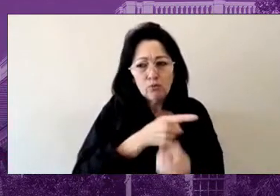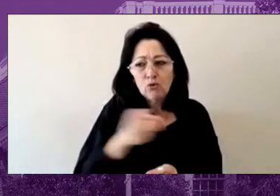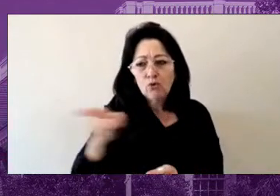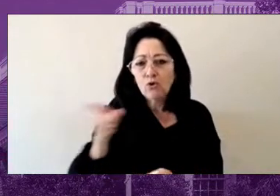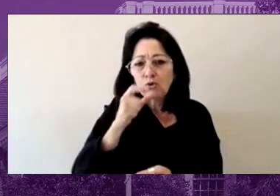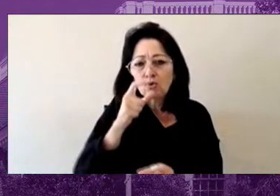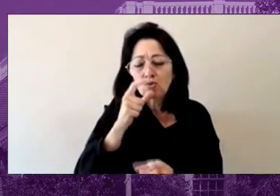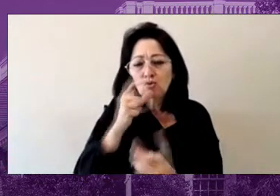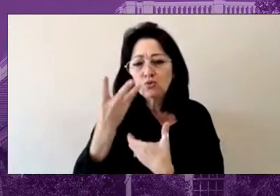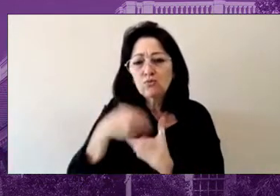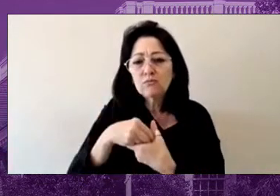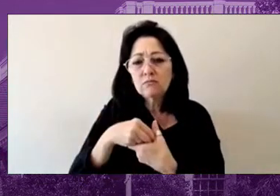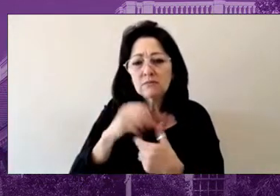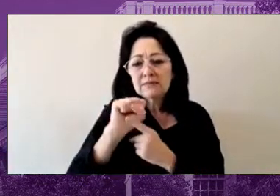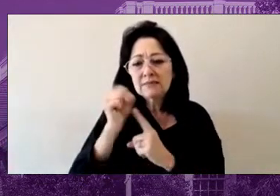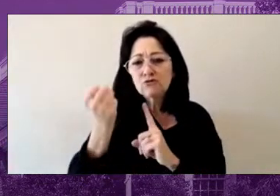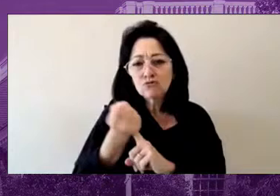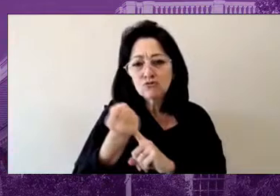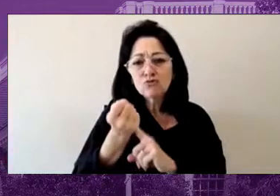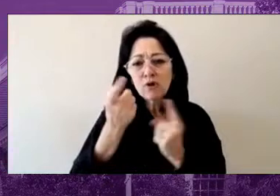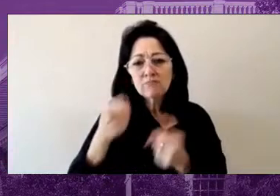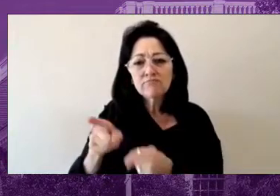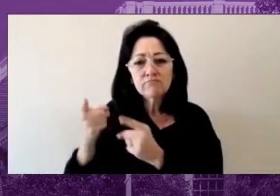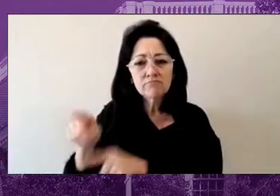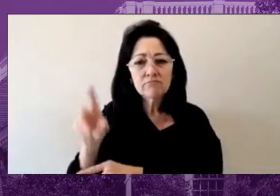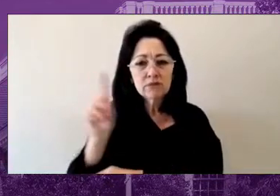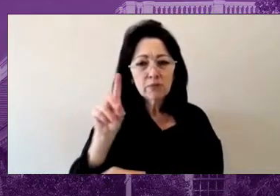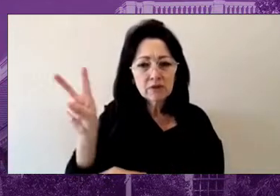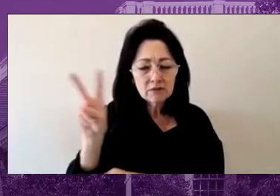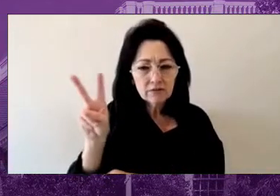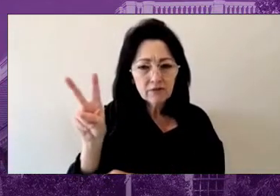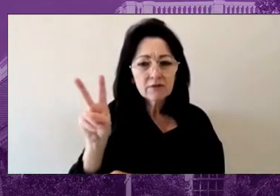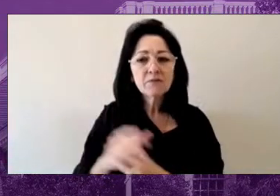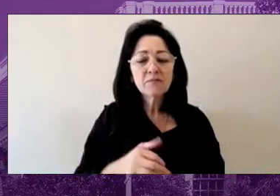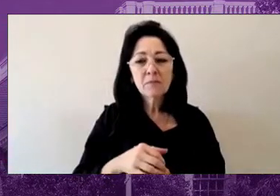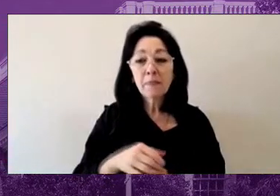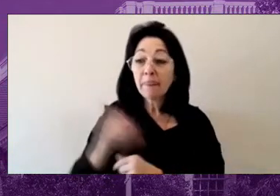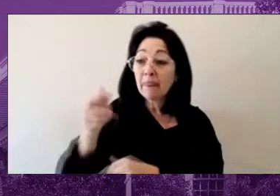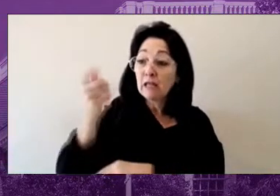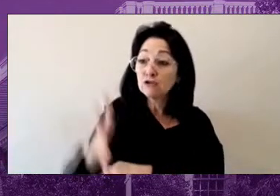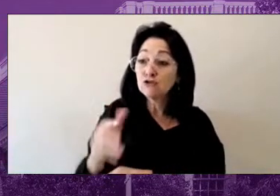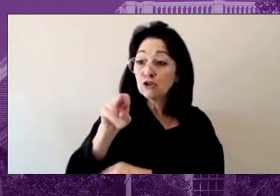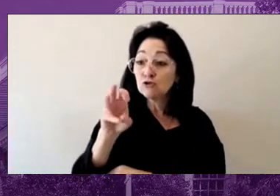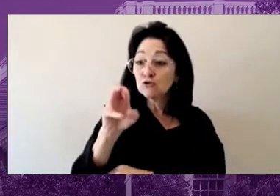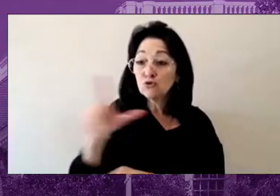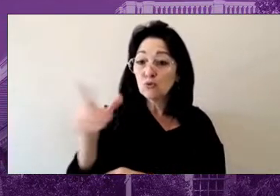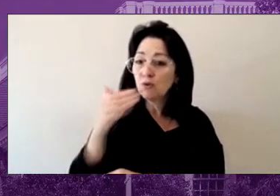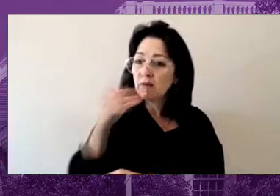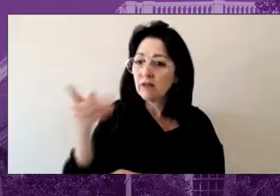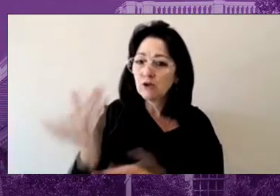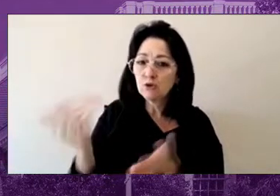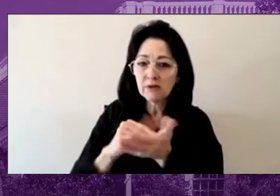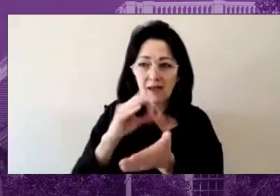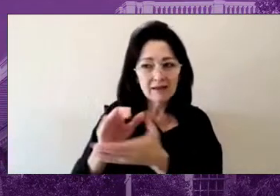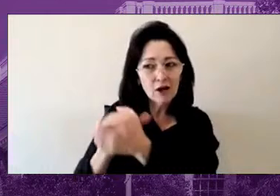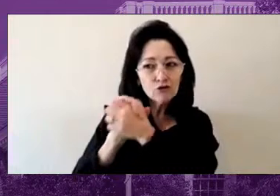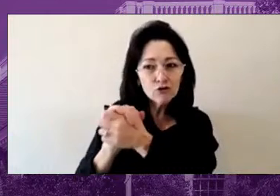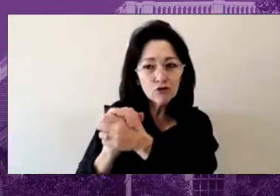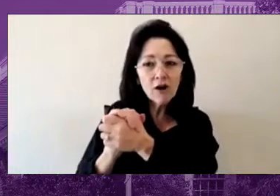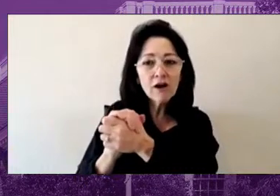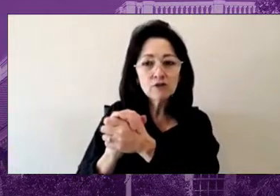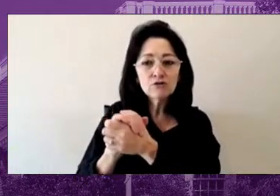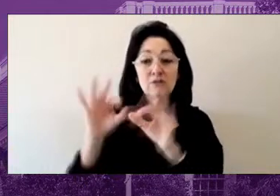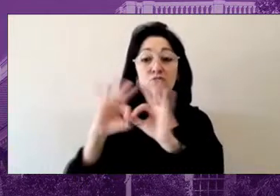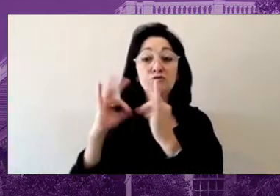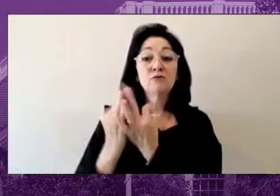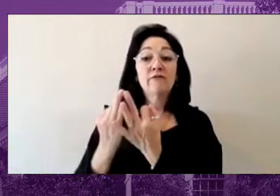violence and survivors. And Judge Newell, thank you again and congratulations to Family Court,